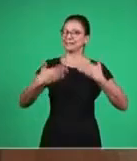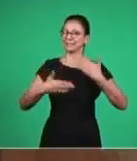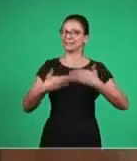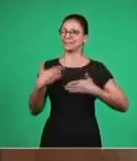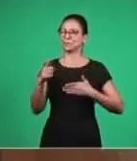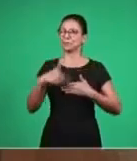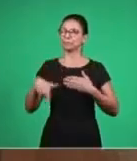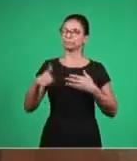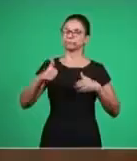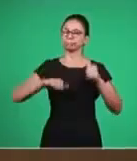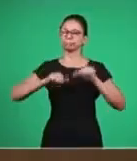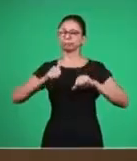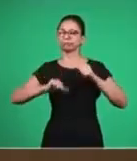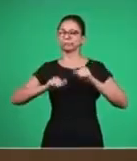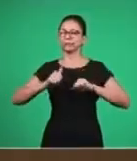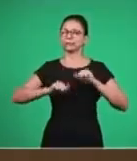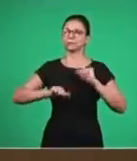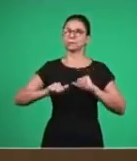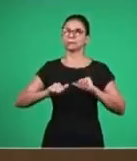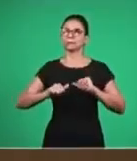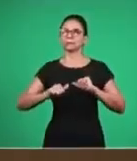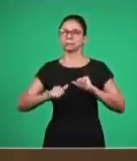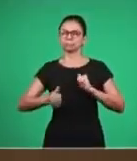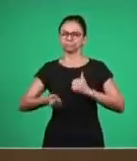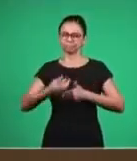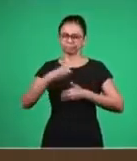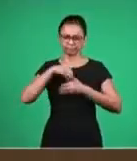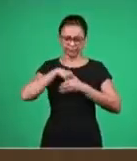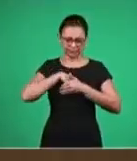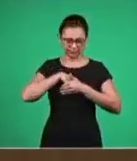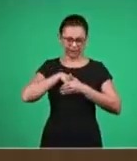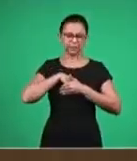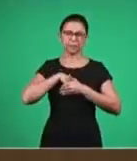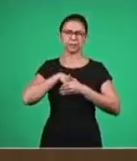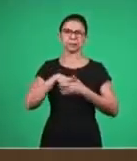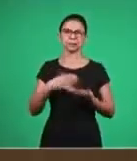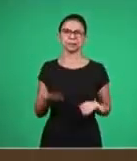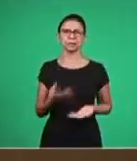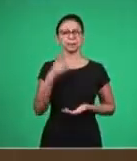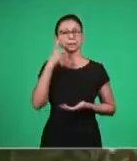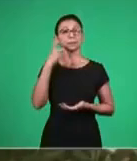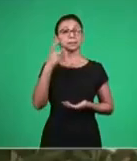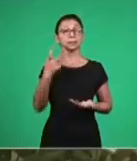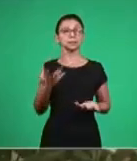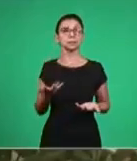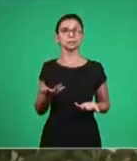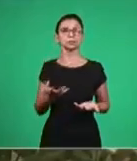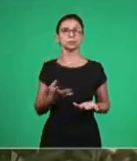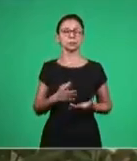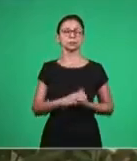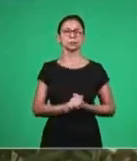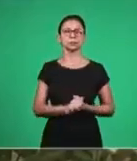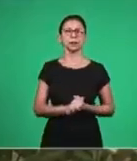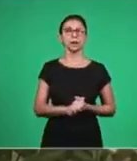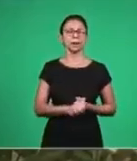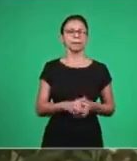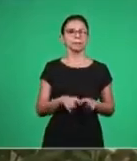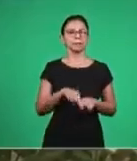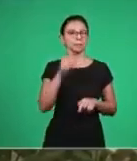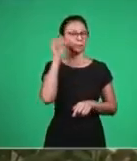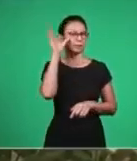book Song of Solomon, with happiness, that we can talk about something that is so interesting for us, and